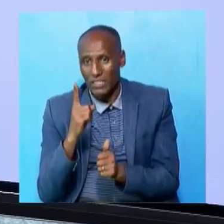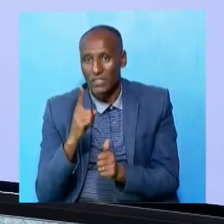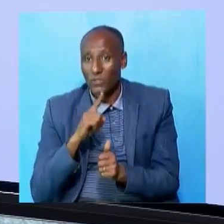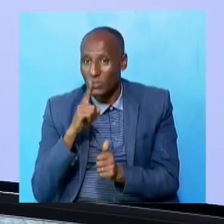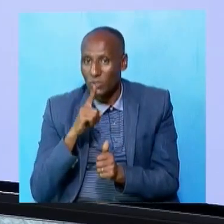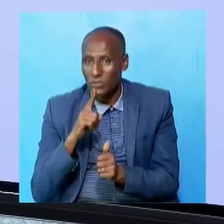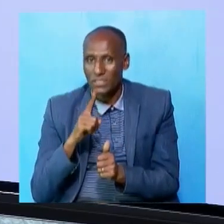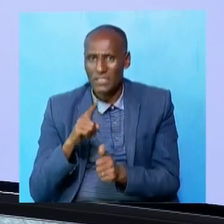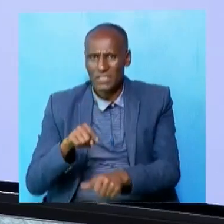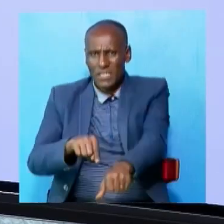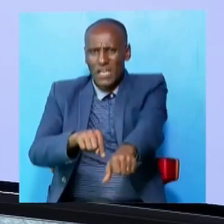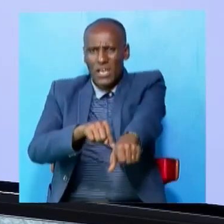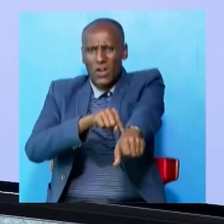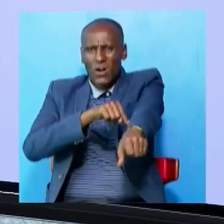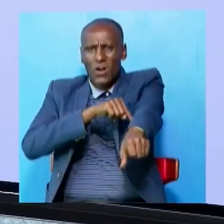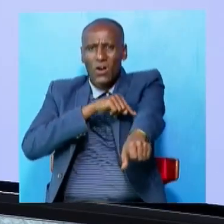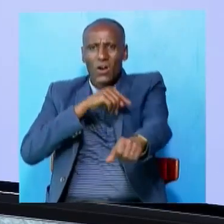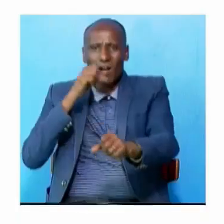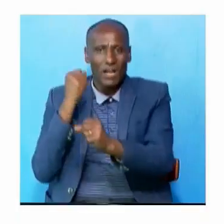is a long action?